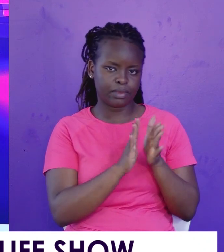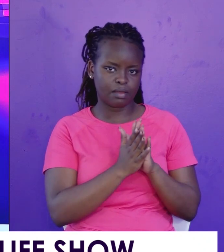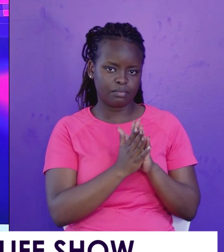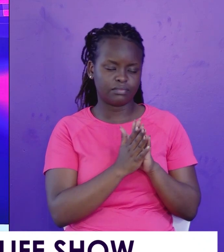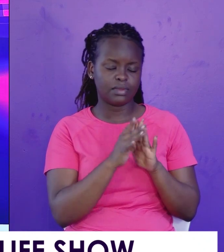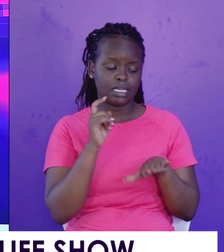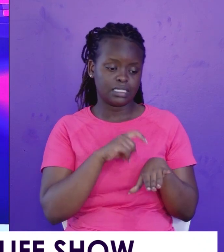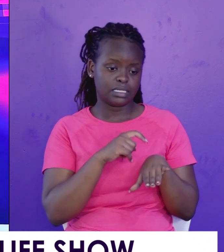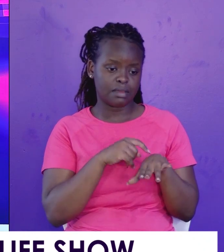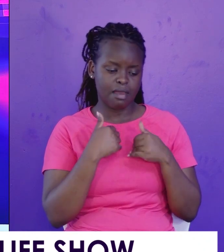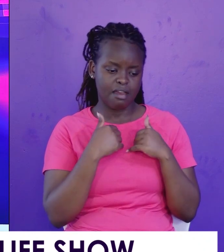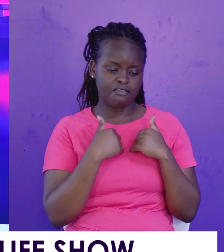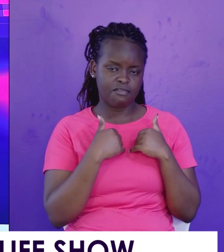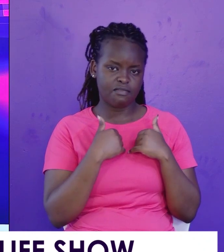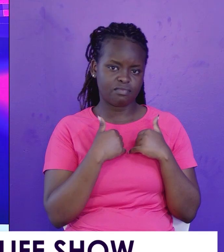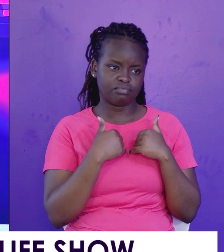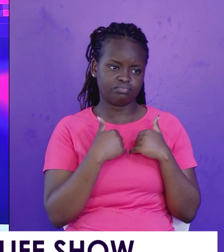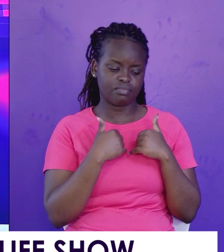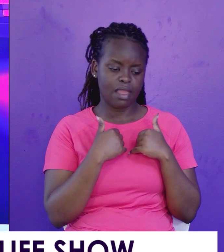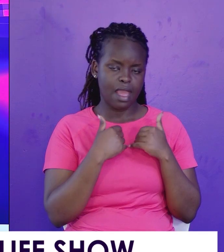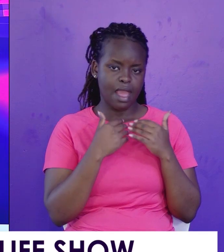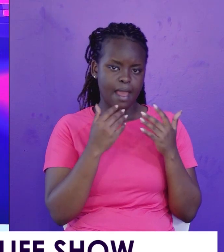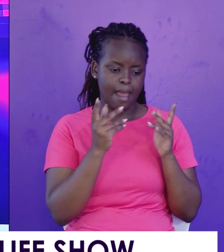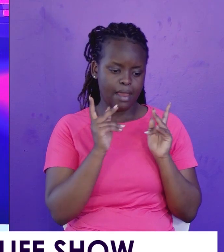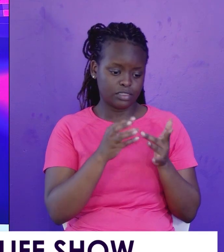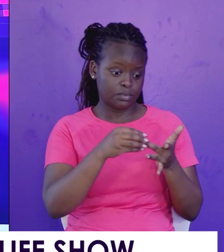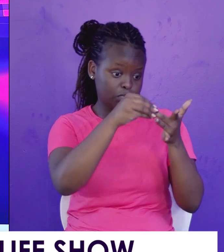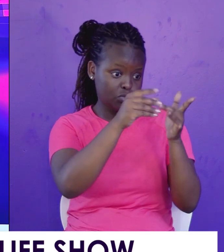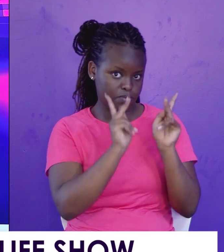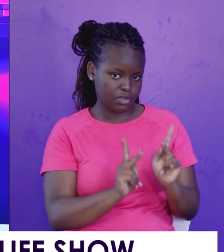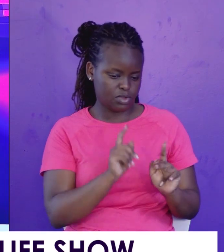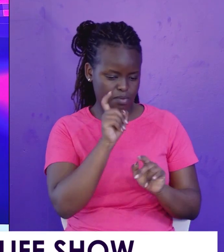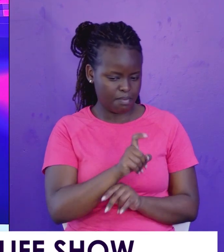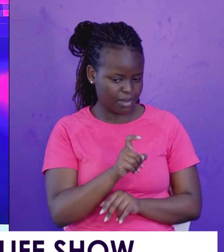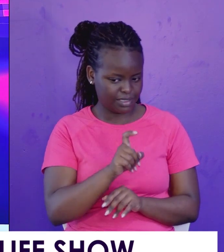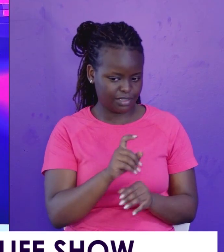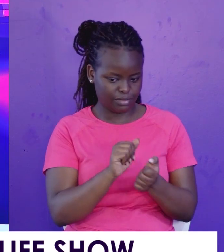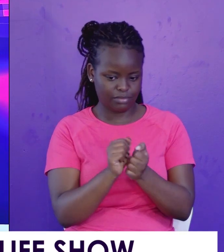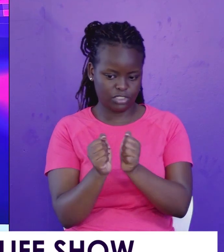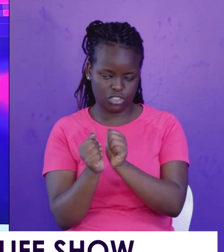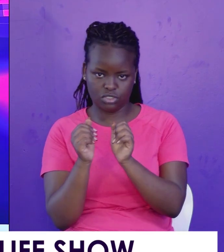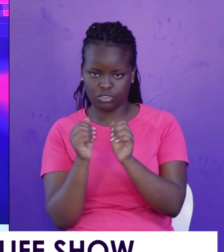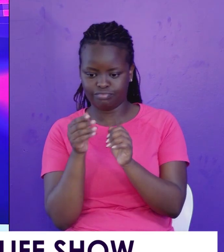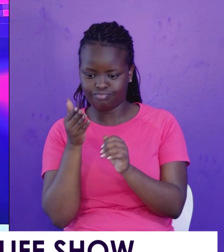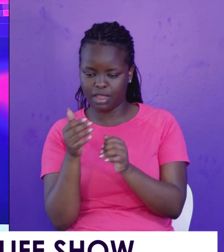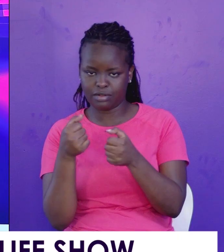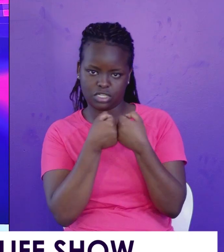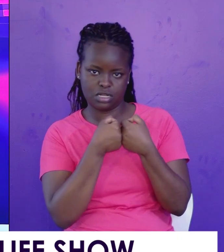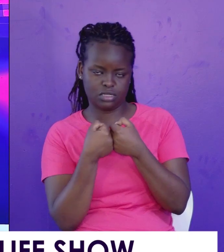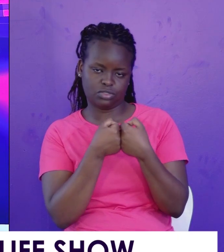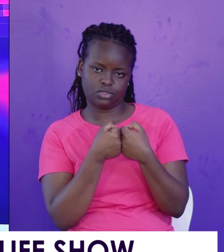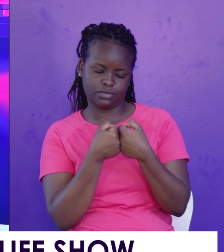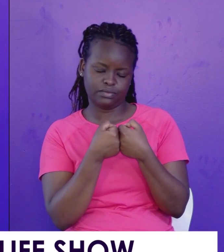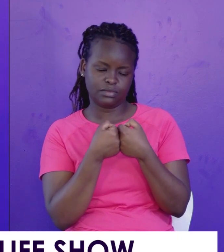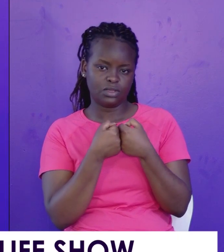question of somebody who has a certain challenge, Yeah. then you must be empathetic to that particular challenge. Okay.